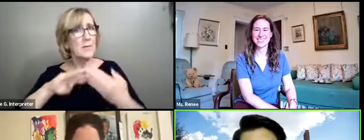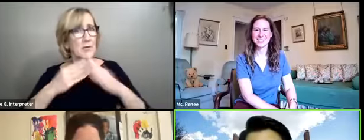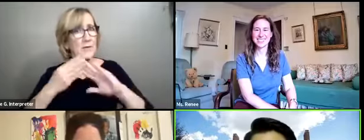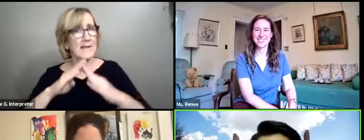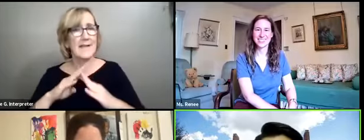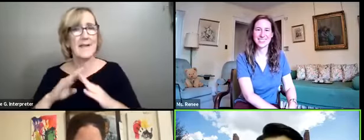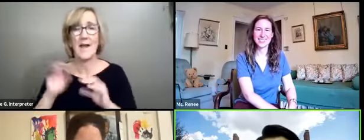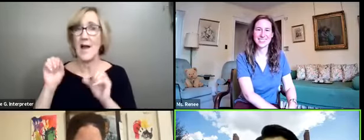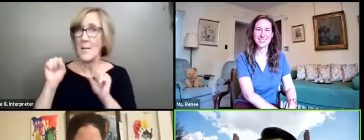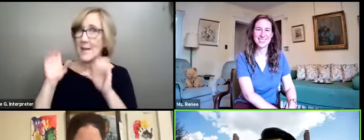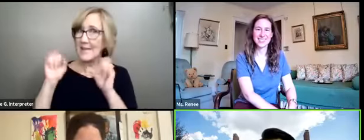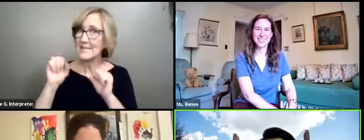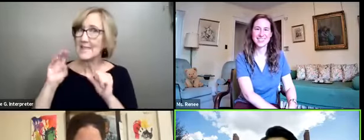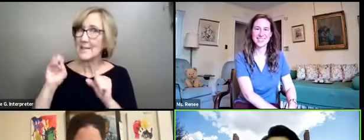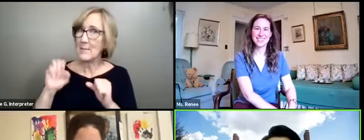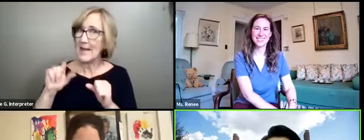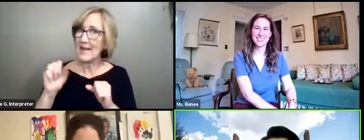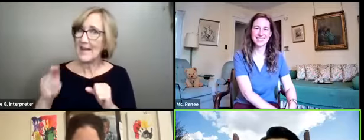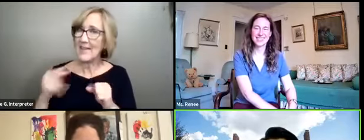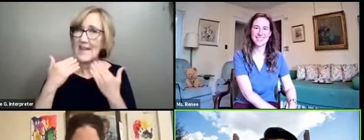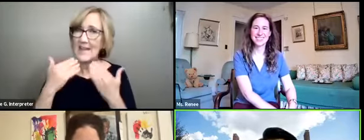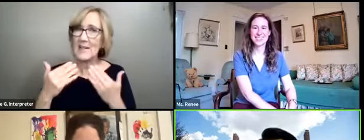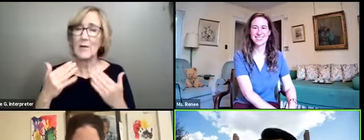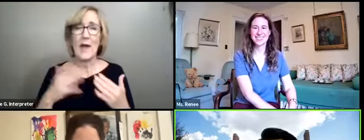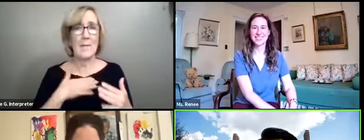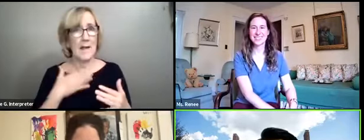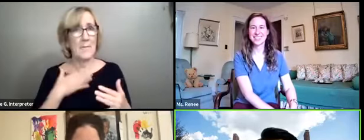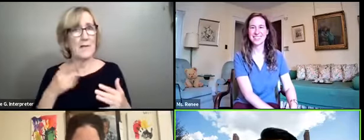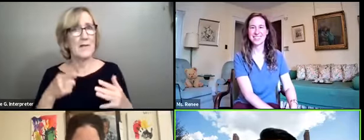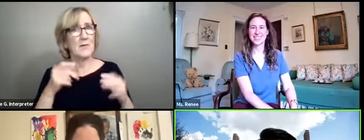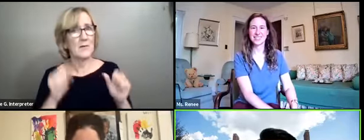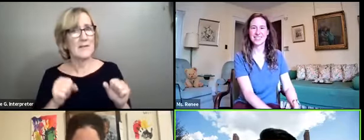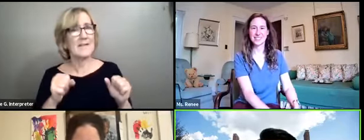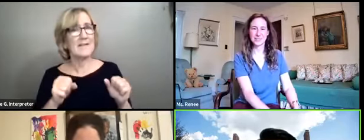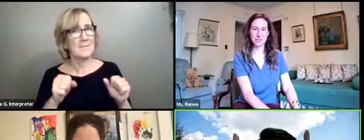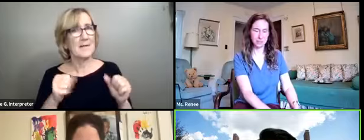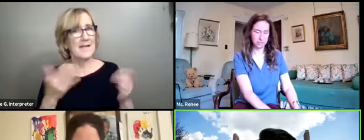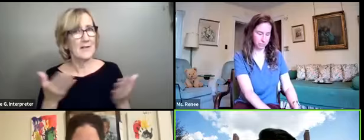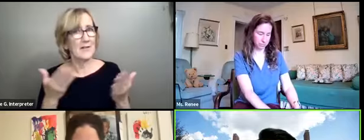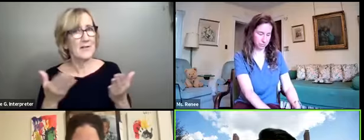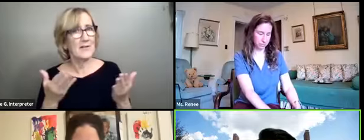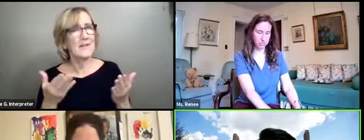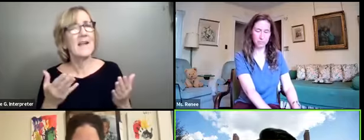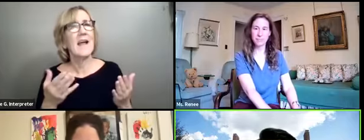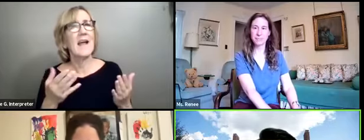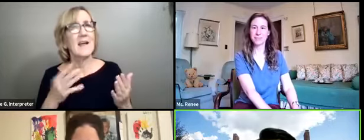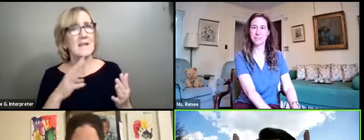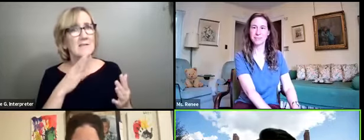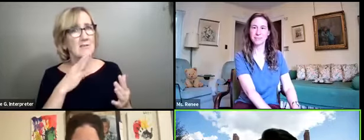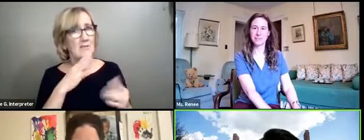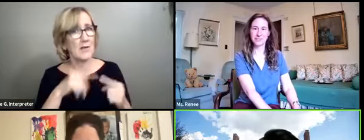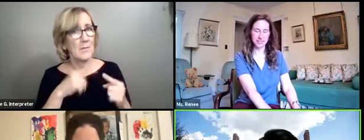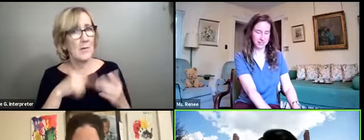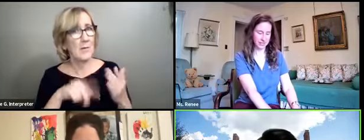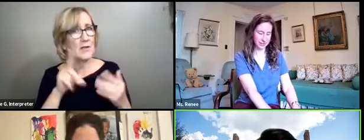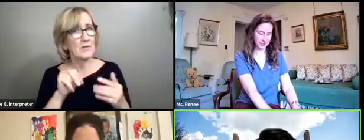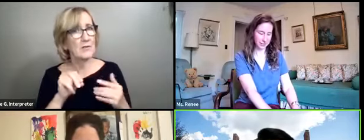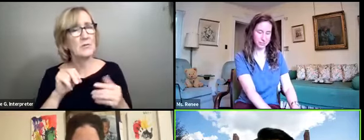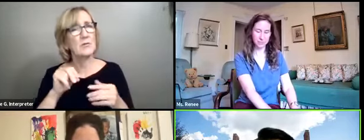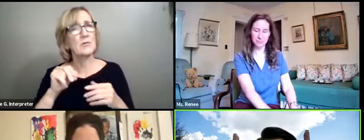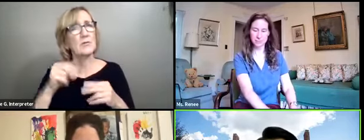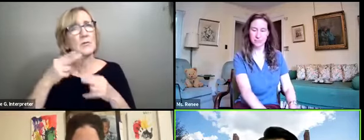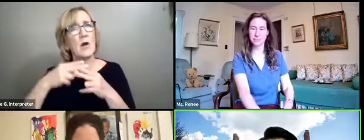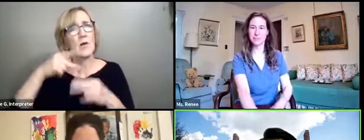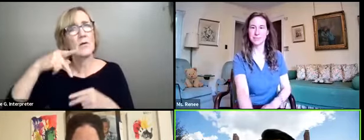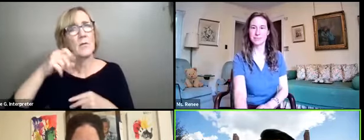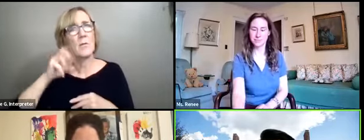Amazing, Megan. Thank you so much. I'm super glad that you were able to get on and talk a little bit about what you do at the Porch Project and why it matters